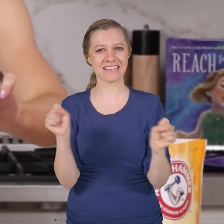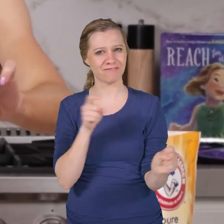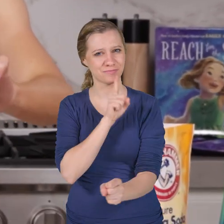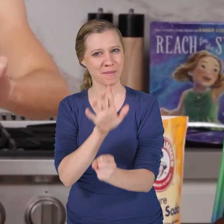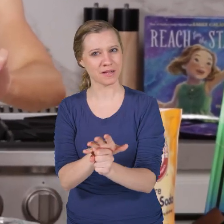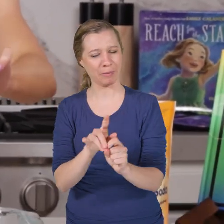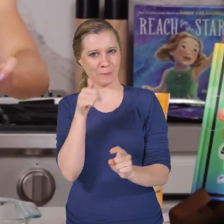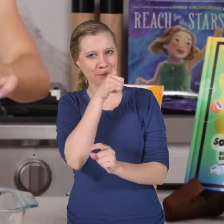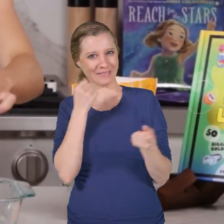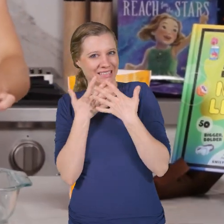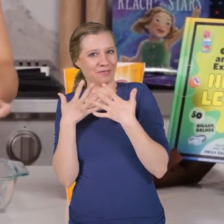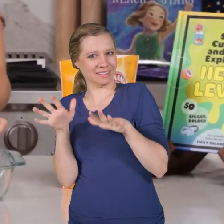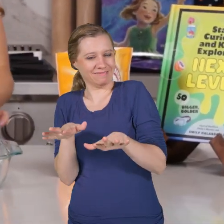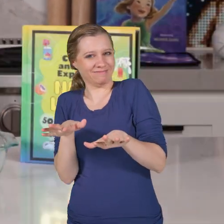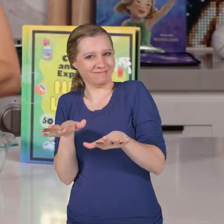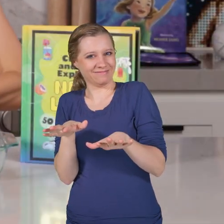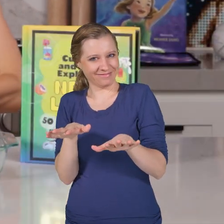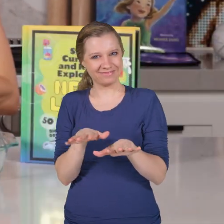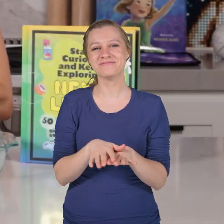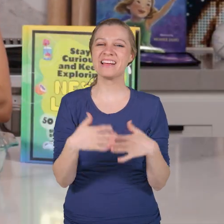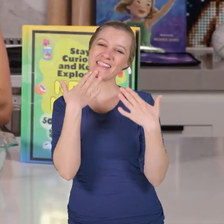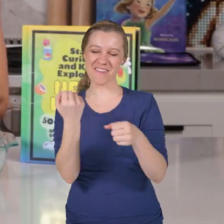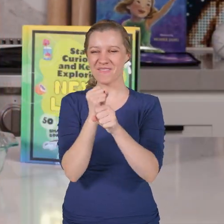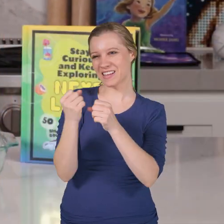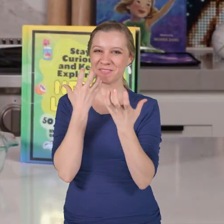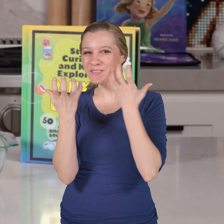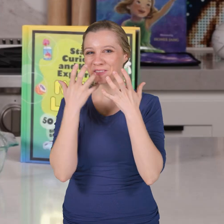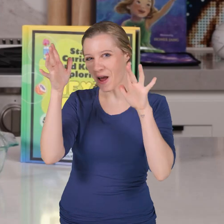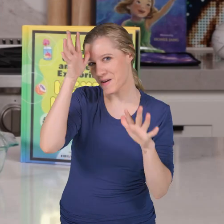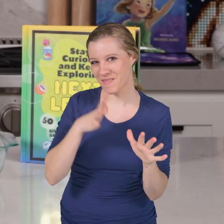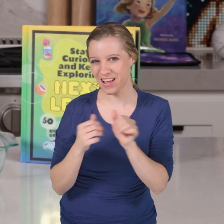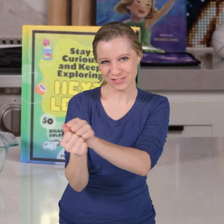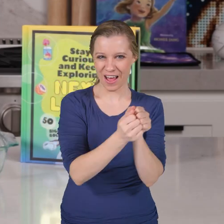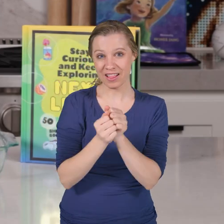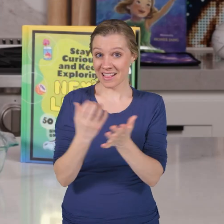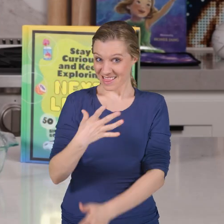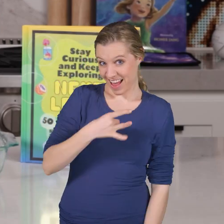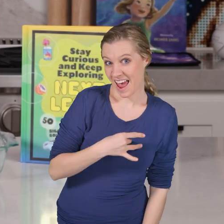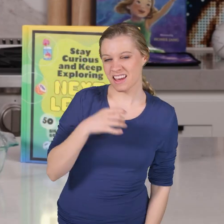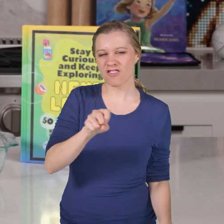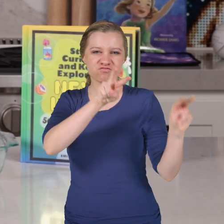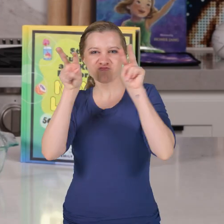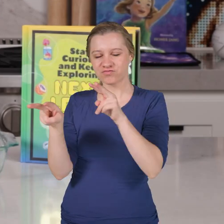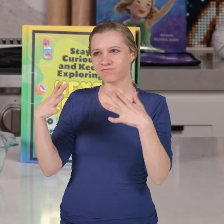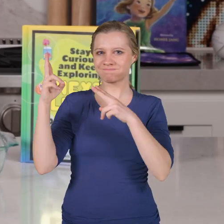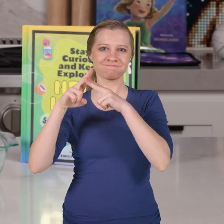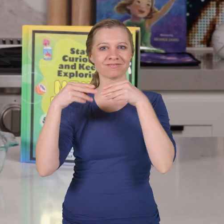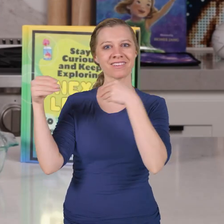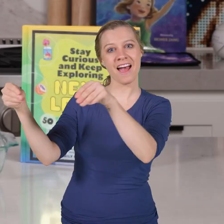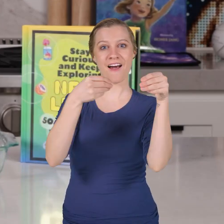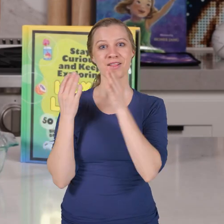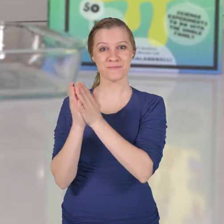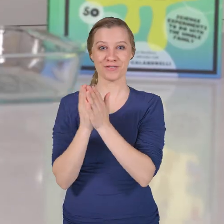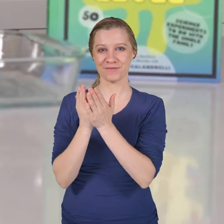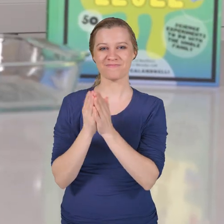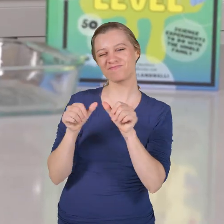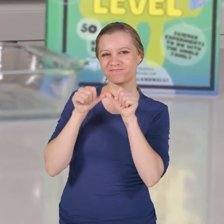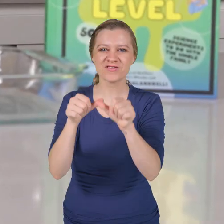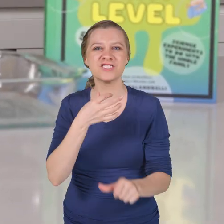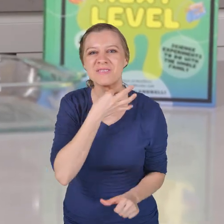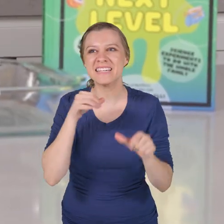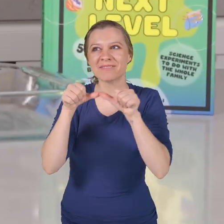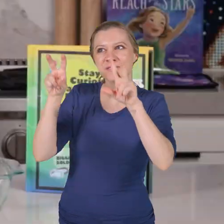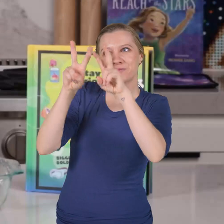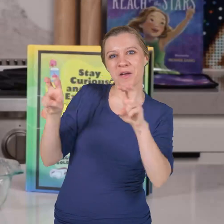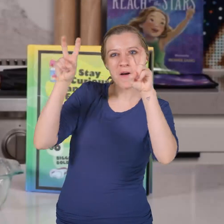promise, but whew, it is scary. Thanks for making a tooting snowman with me. If you like this one, be sure to check out my best-selling Stay Curious